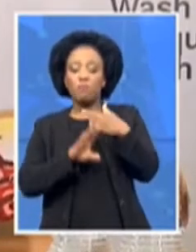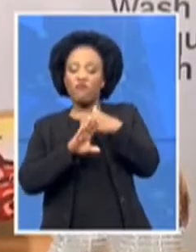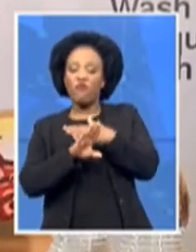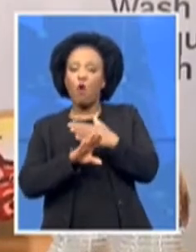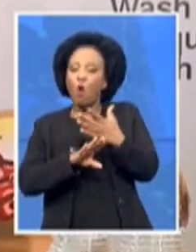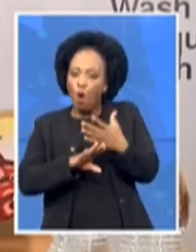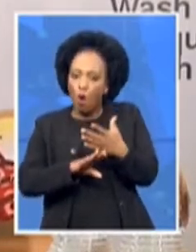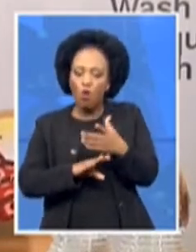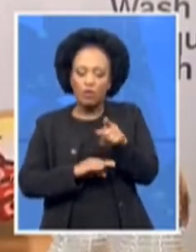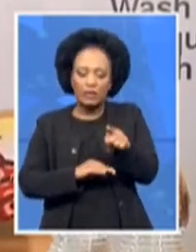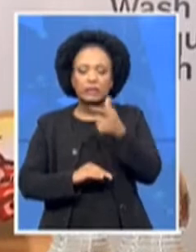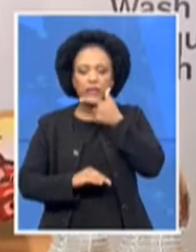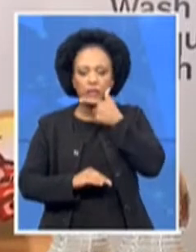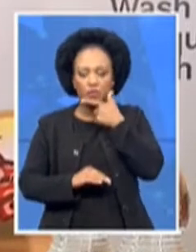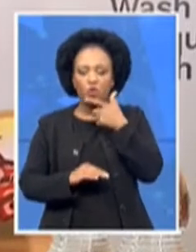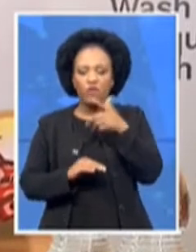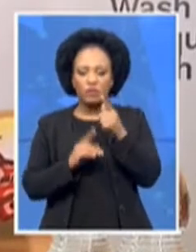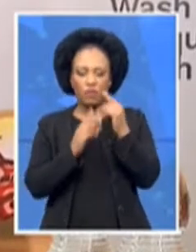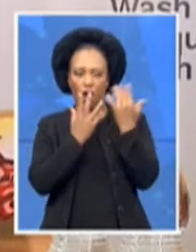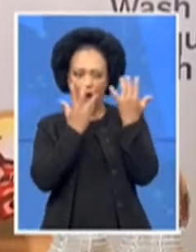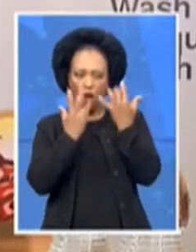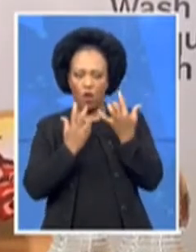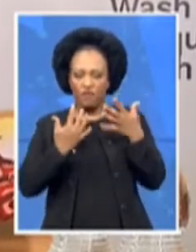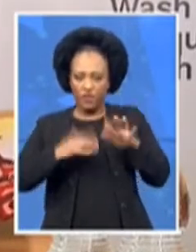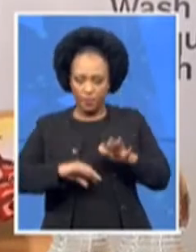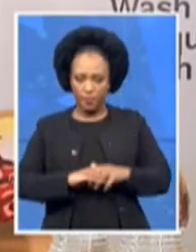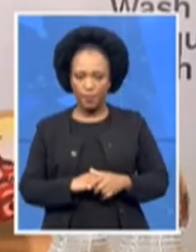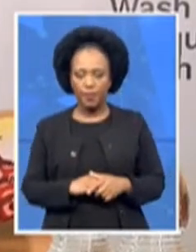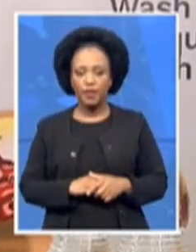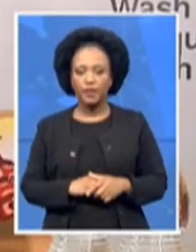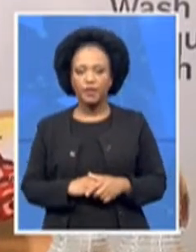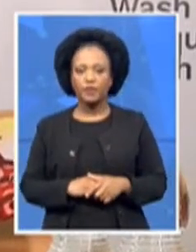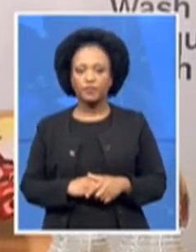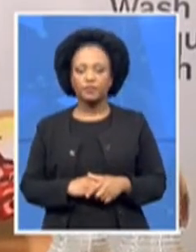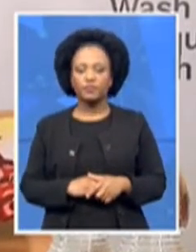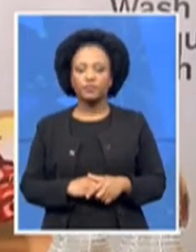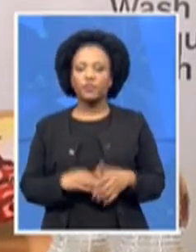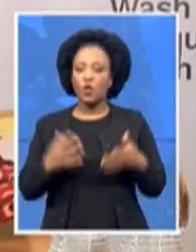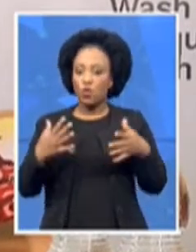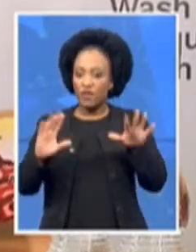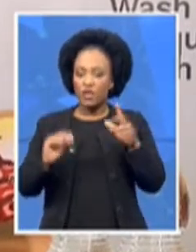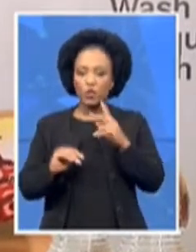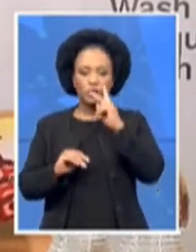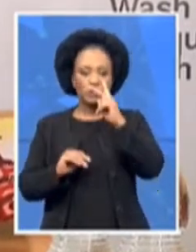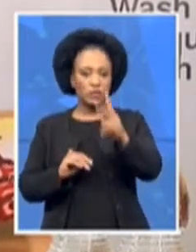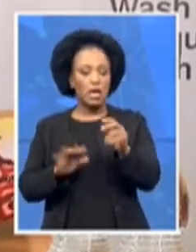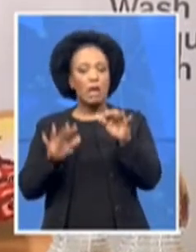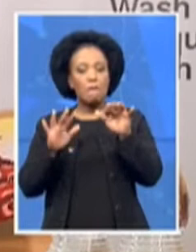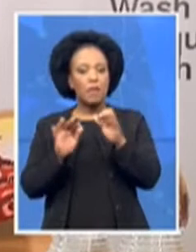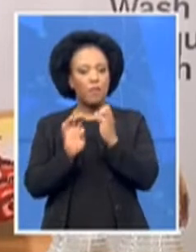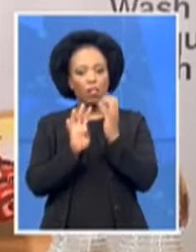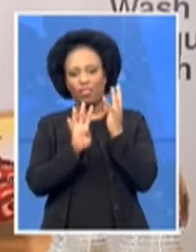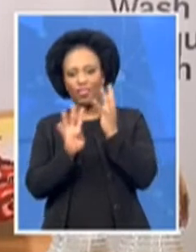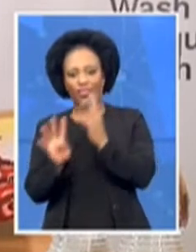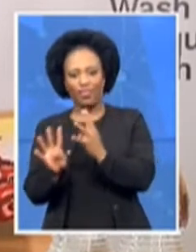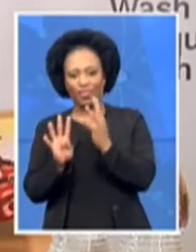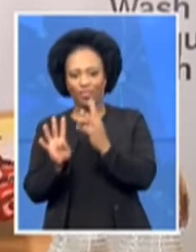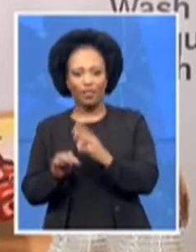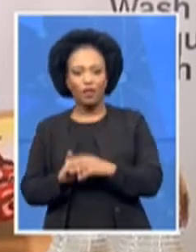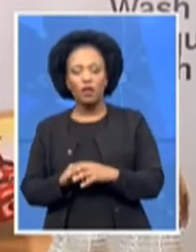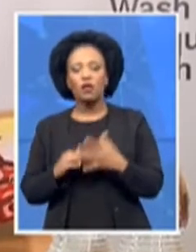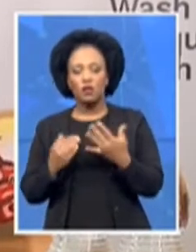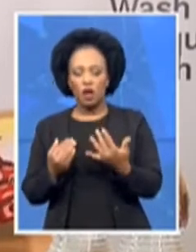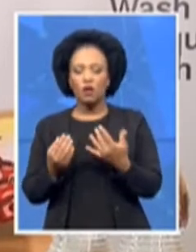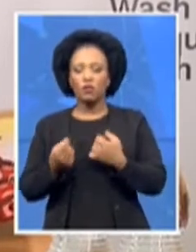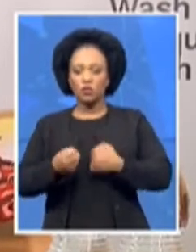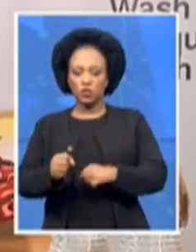do that. Because we have seen that now people are not coming. We have changed the strategy. We don't wait for people to come to us. We